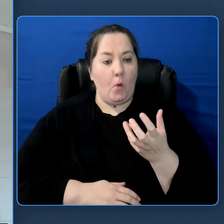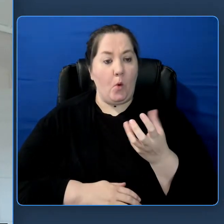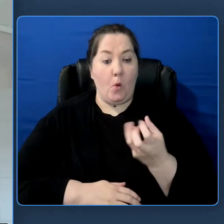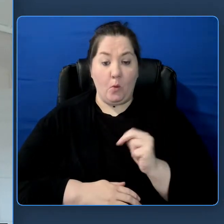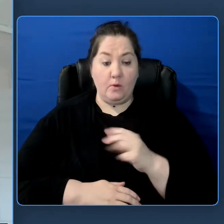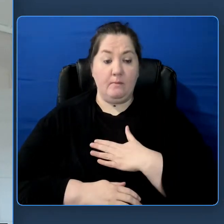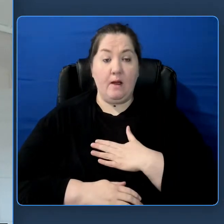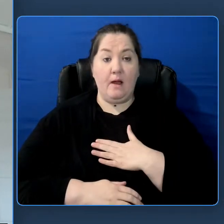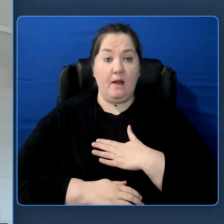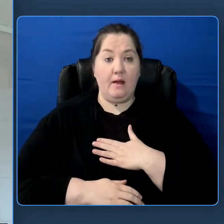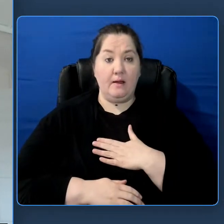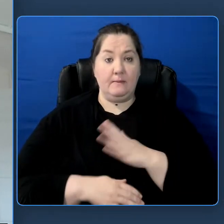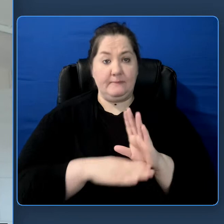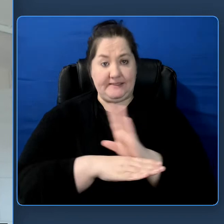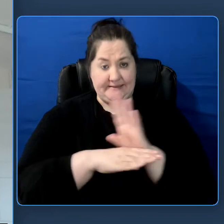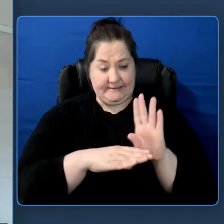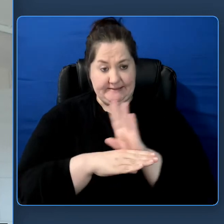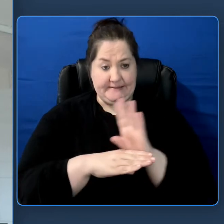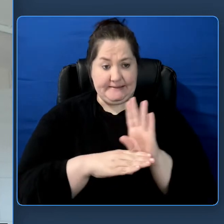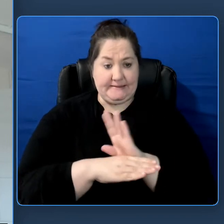doing what